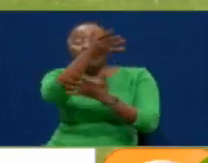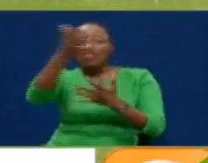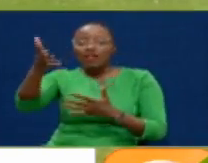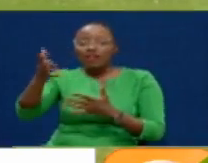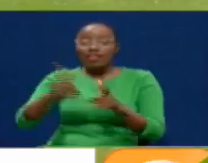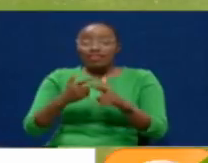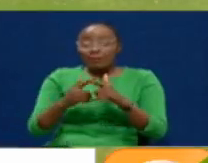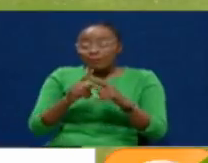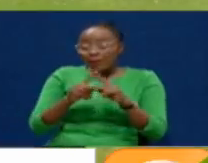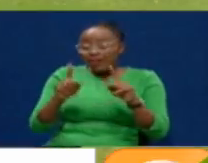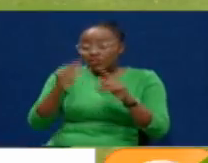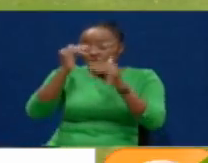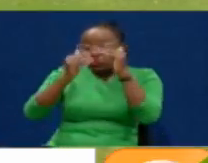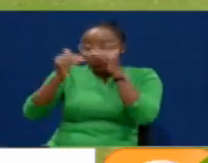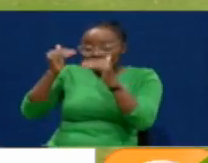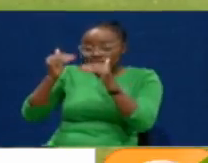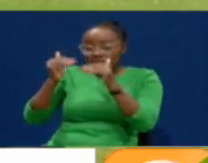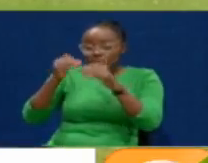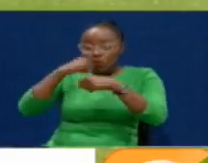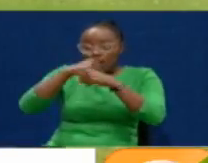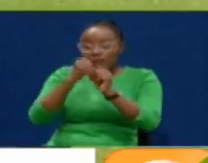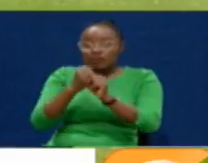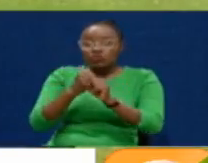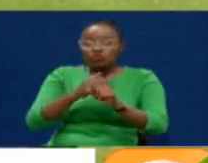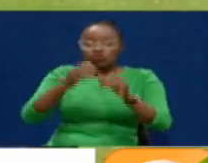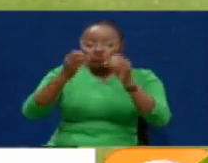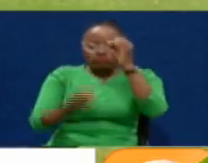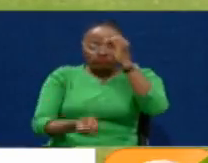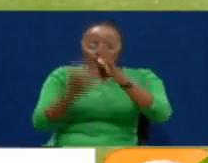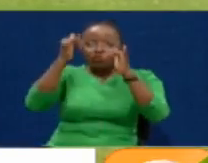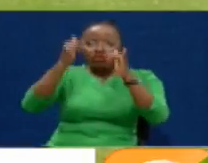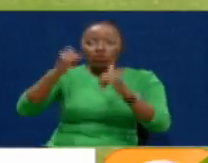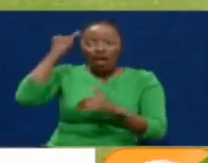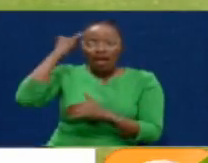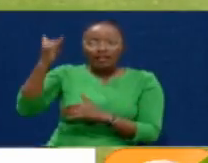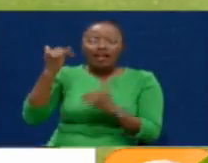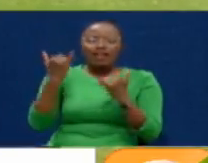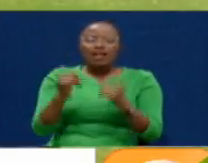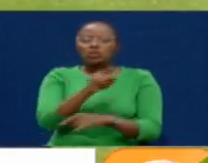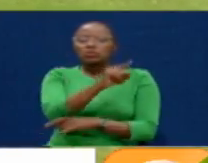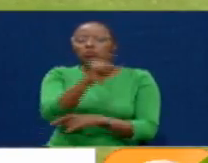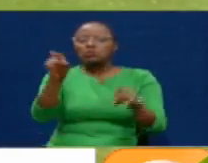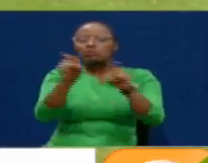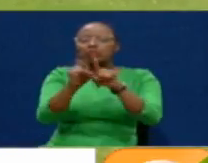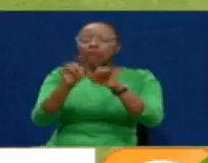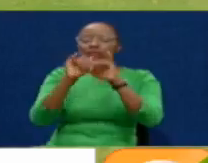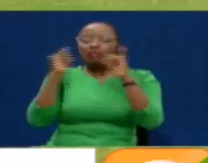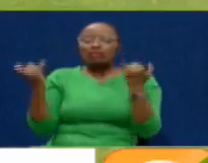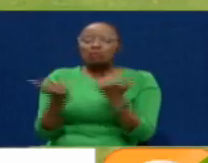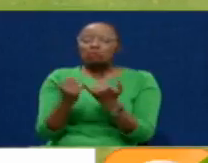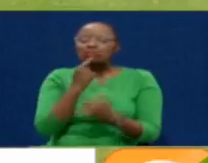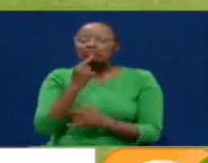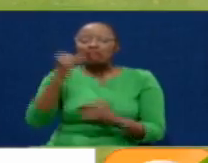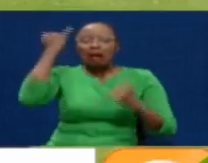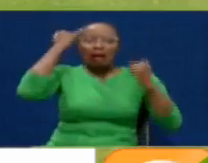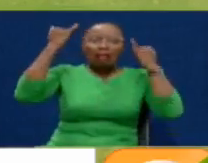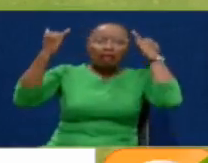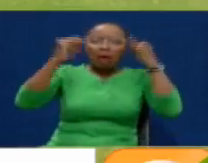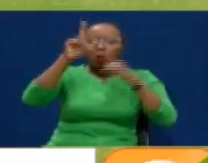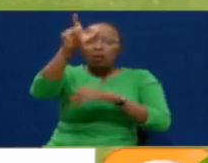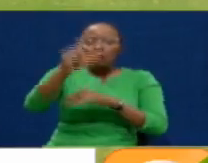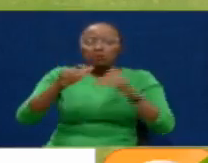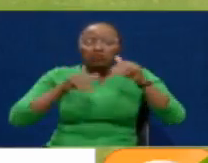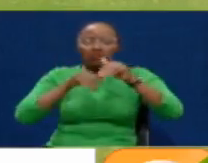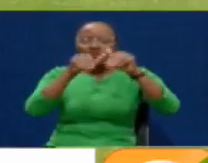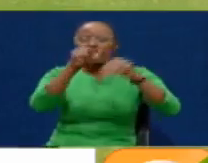and yet the university was set to come up with new ideas, and now you, as an institution, you are perpetuating ideas of one person.